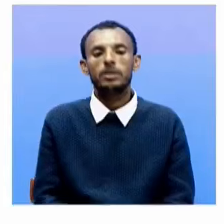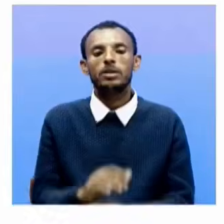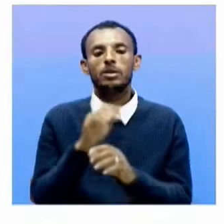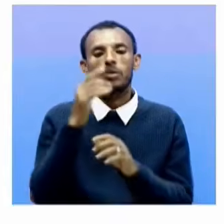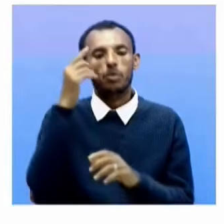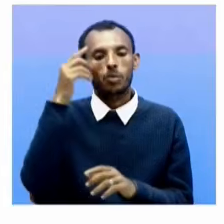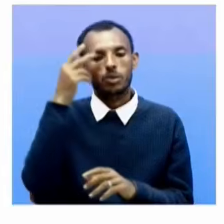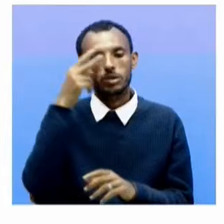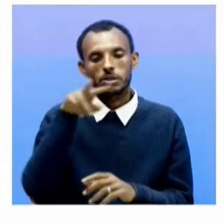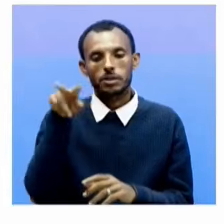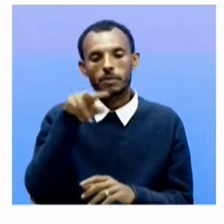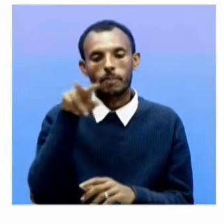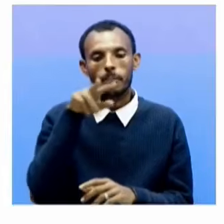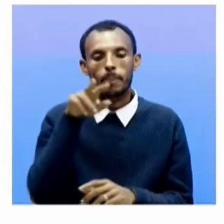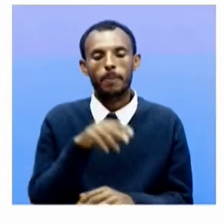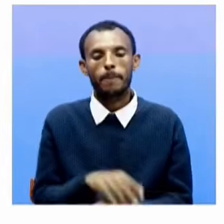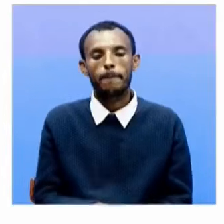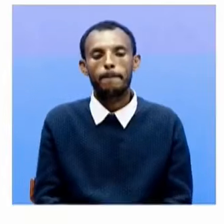consider